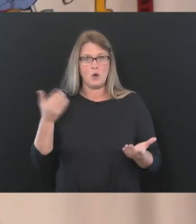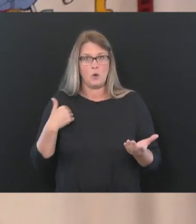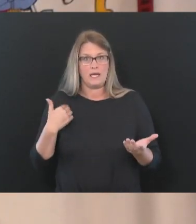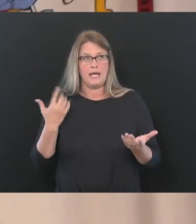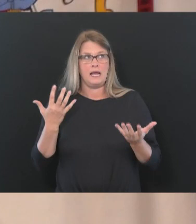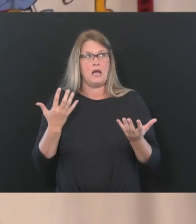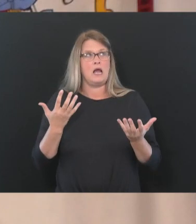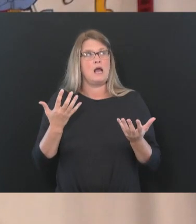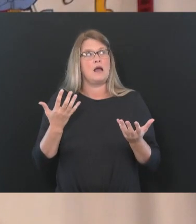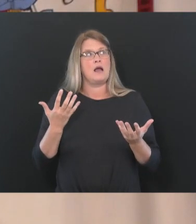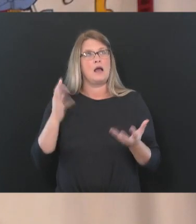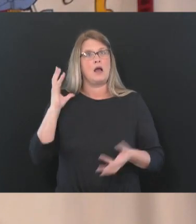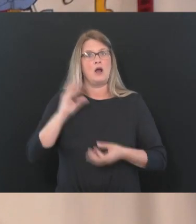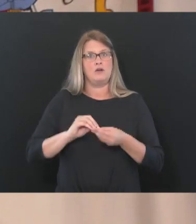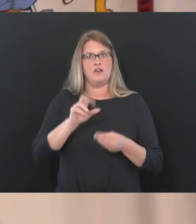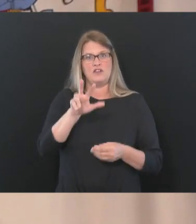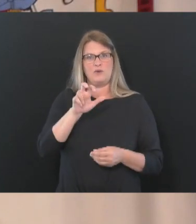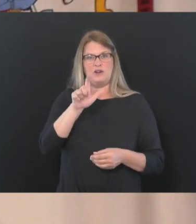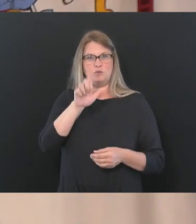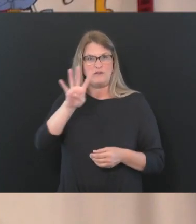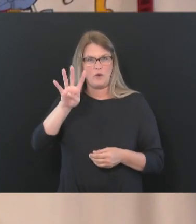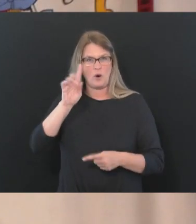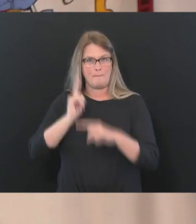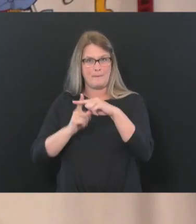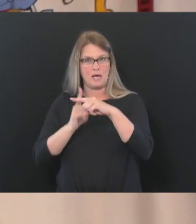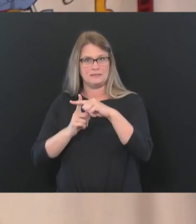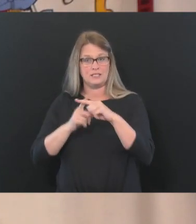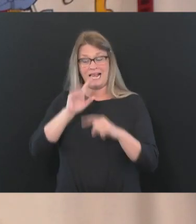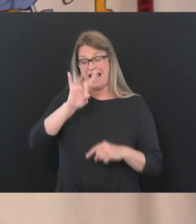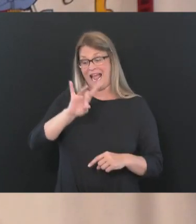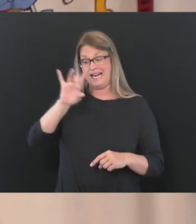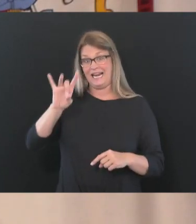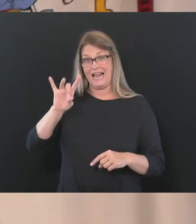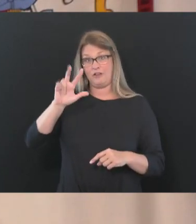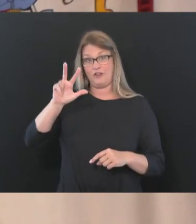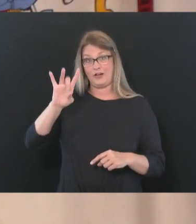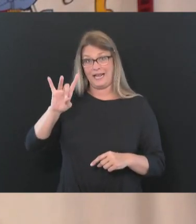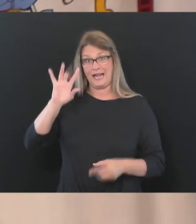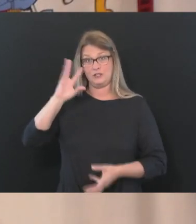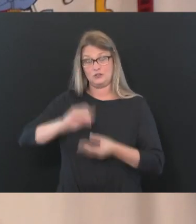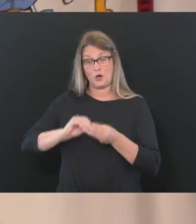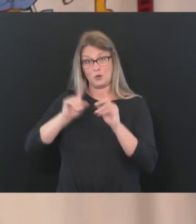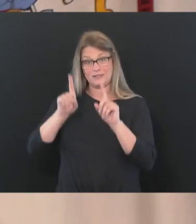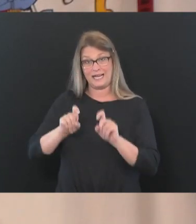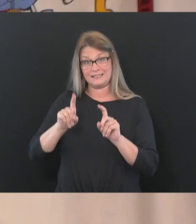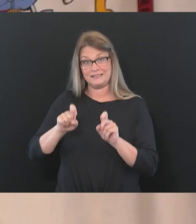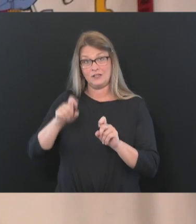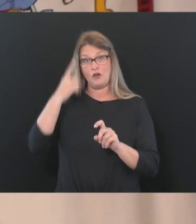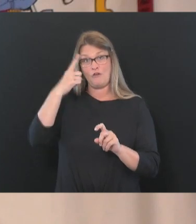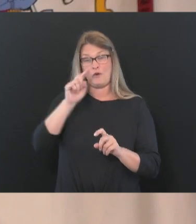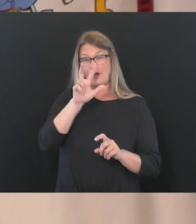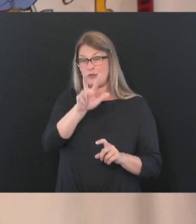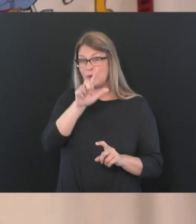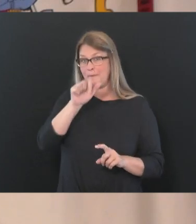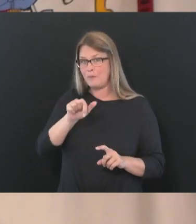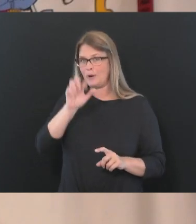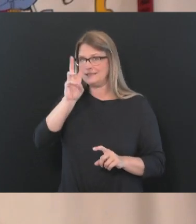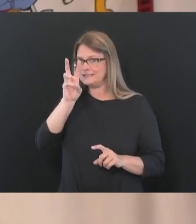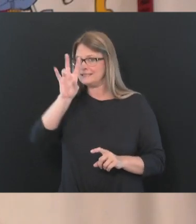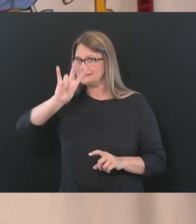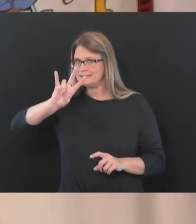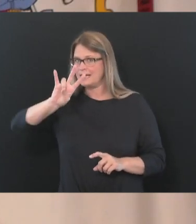had 324 positive and 8838 total tests for a